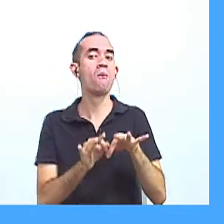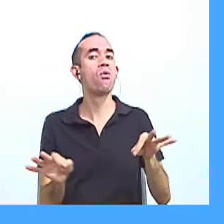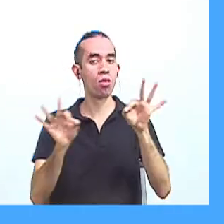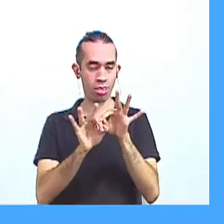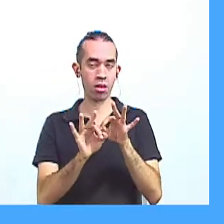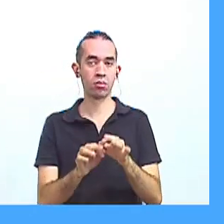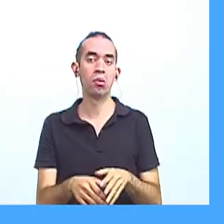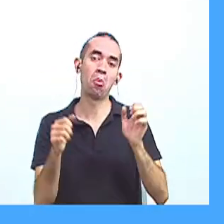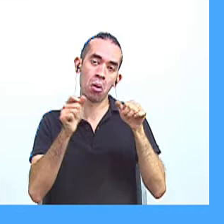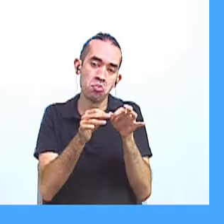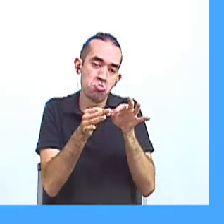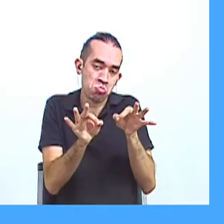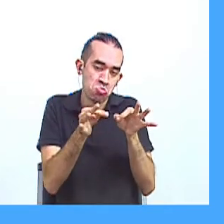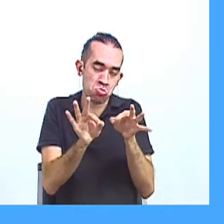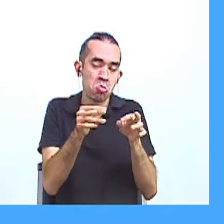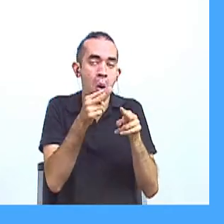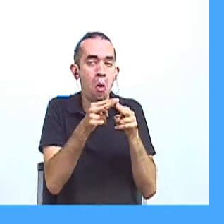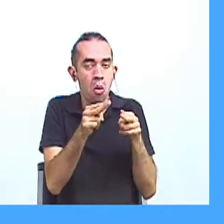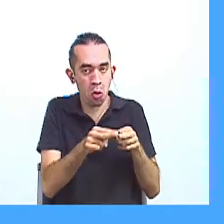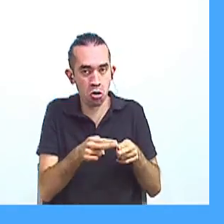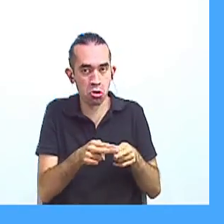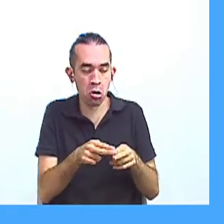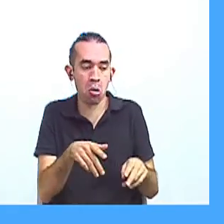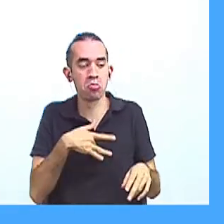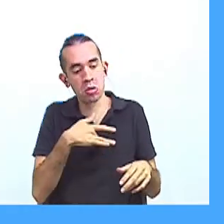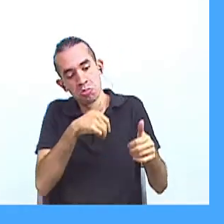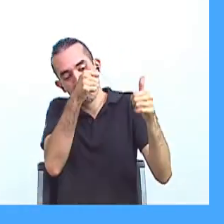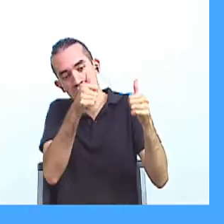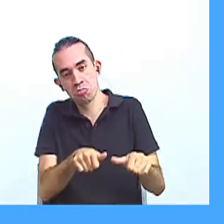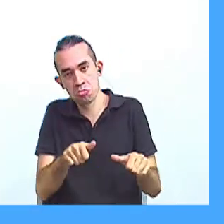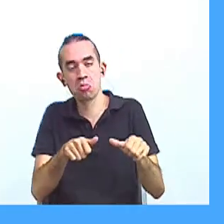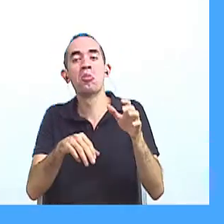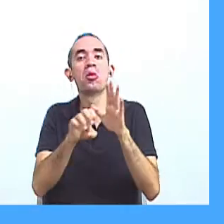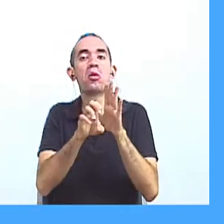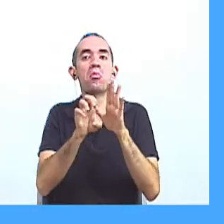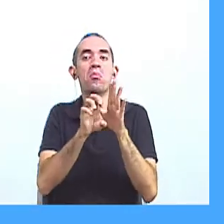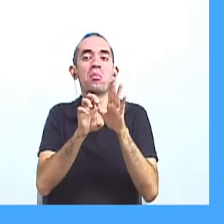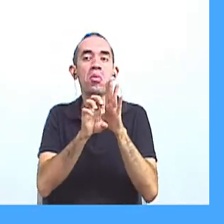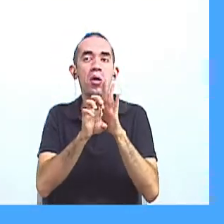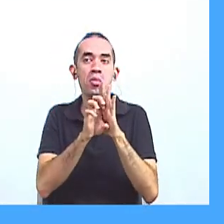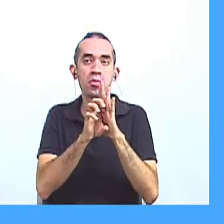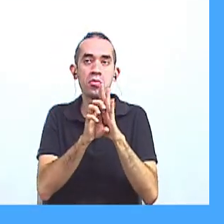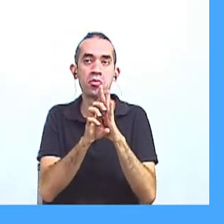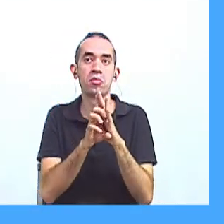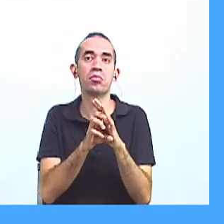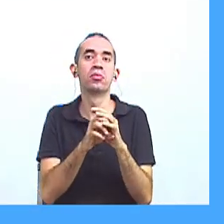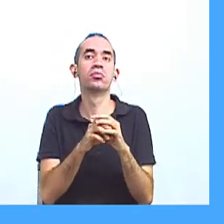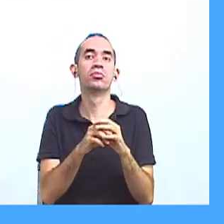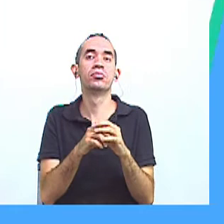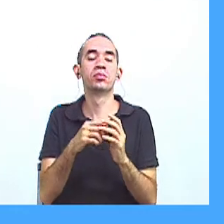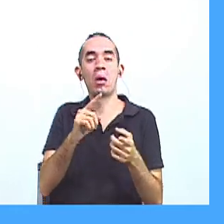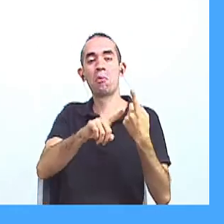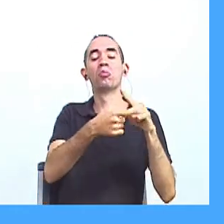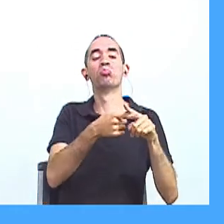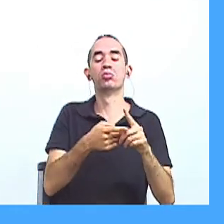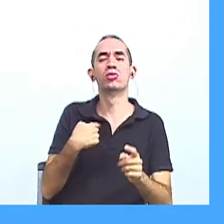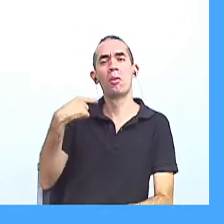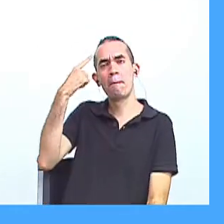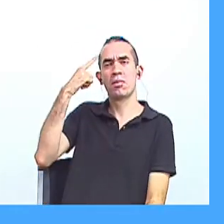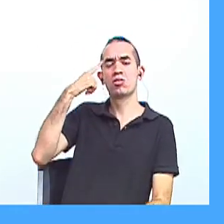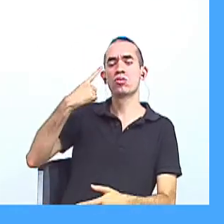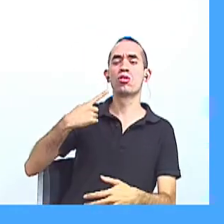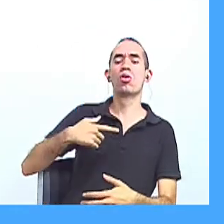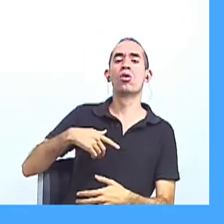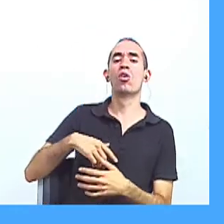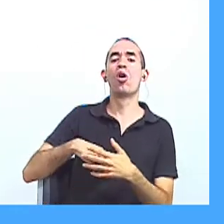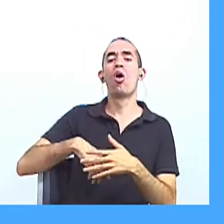use short statements to show you feel the same as the speaker. For example, if a friend says, I think football is more fun